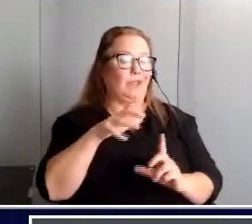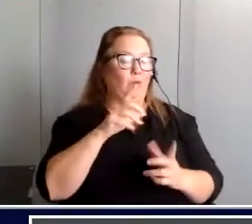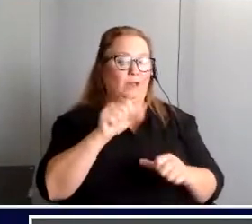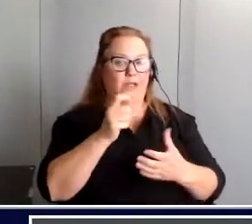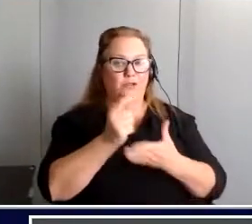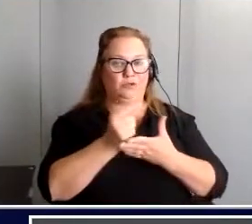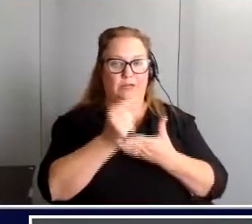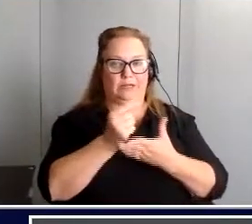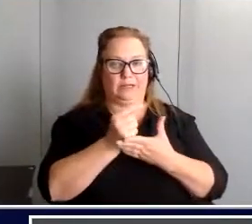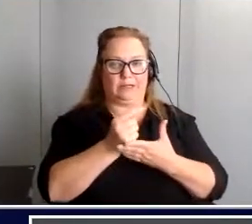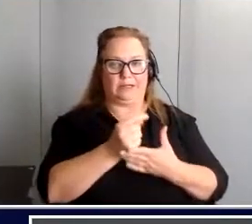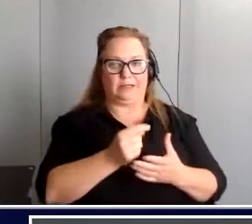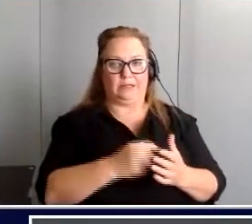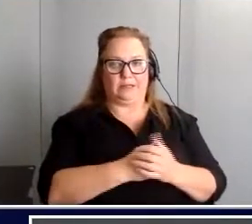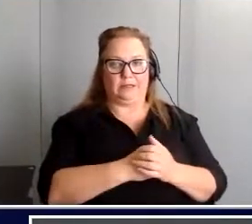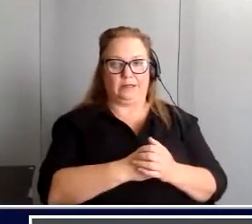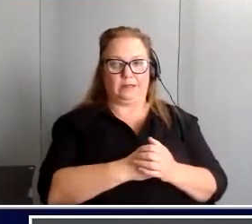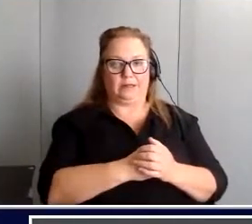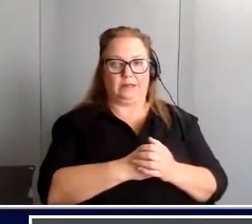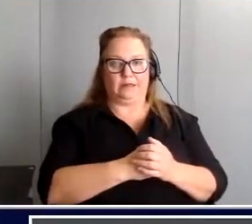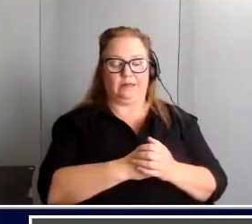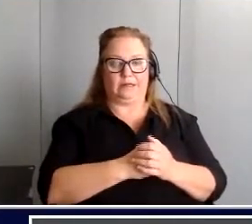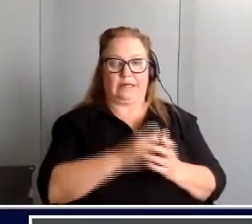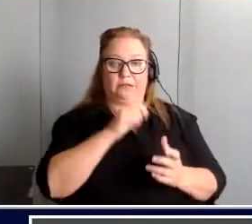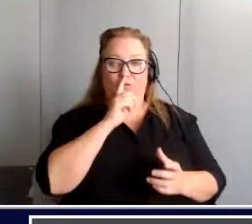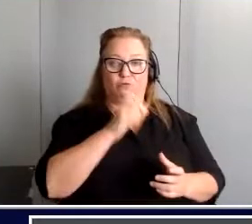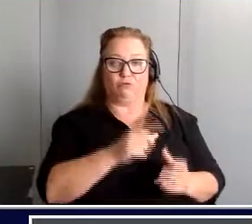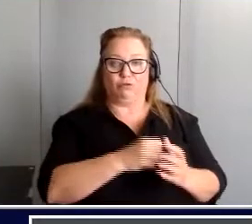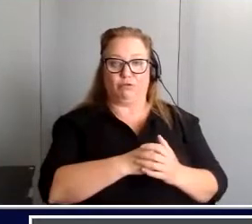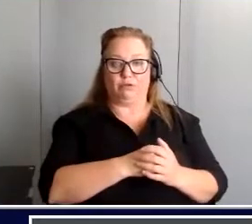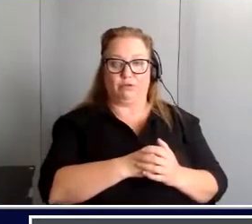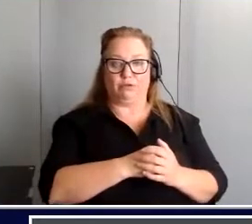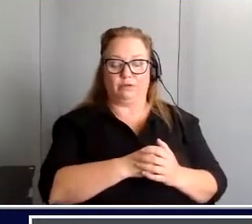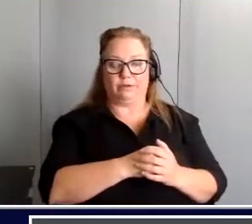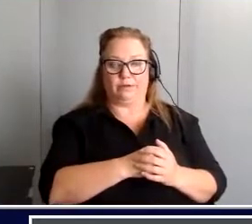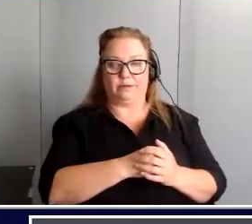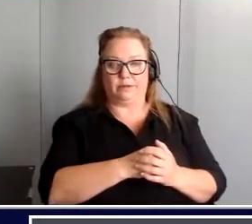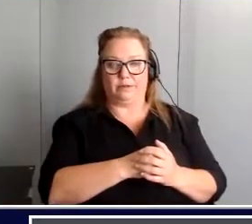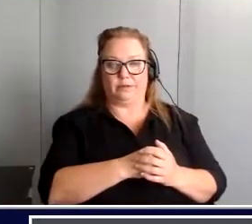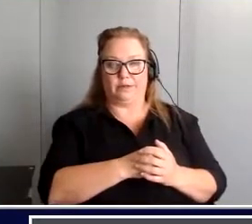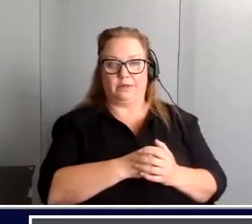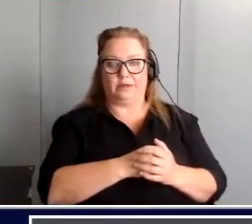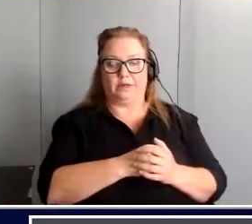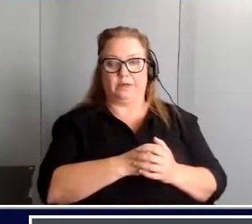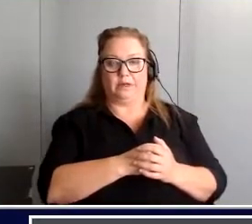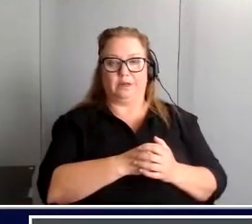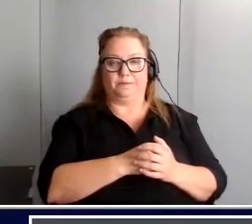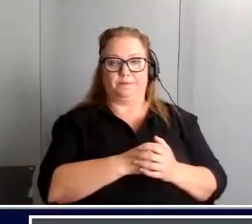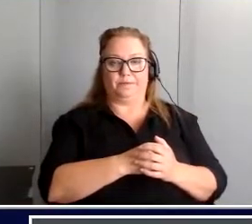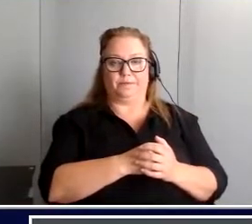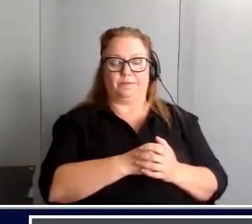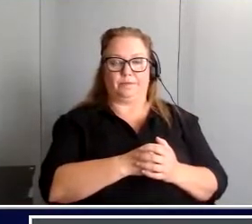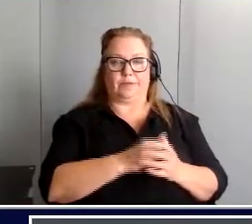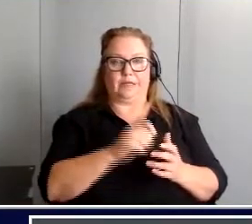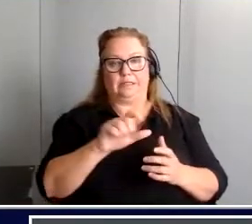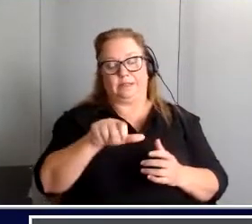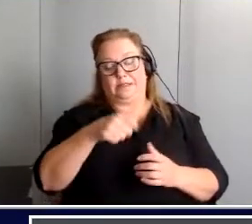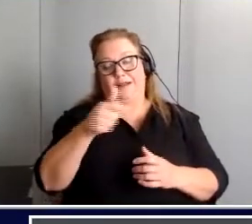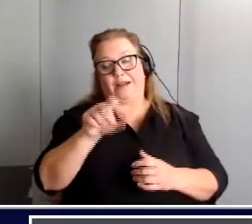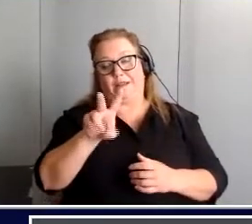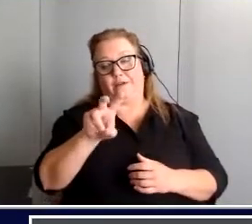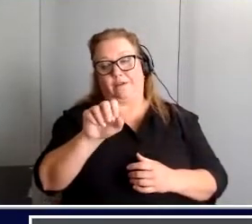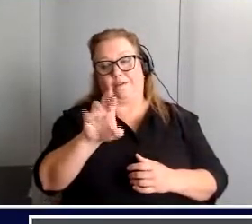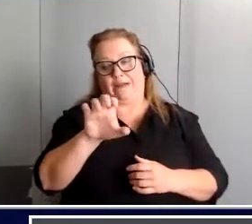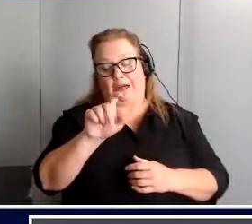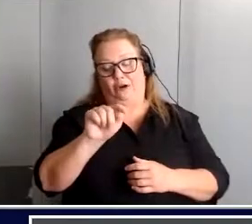that is in part quite true. It's all going to come down to whether there's another variant that really becomes